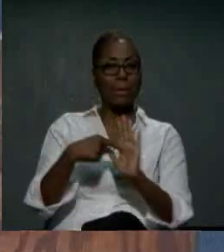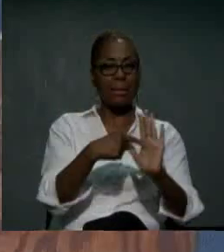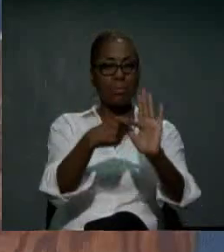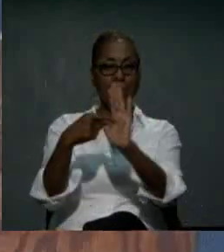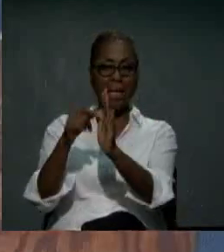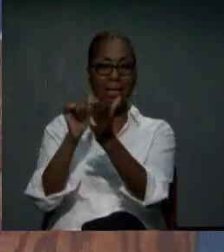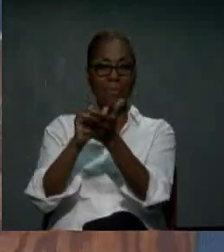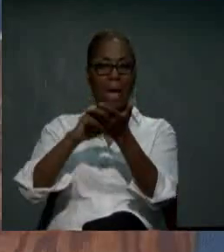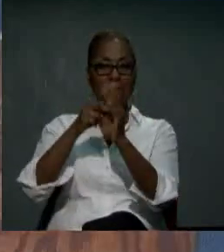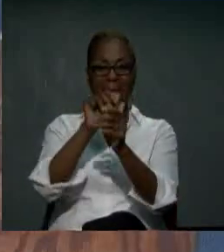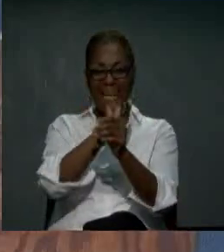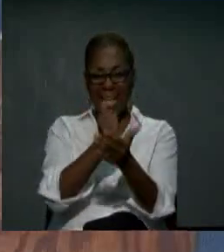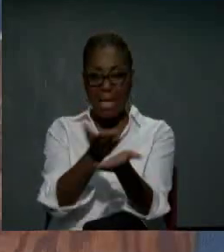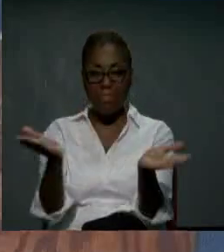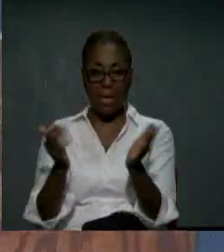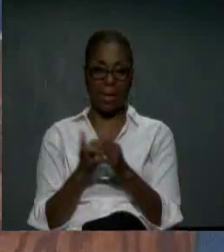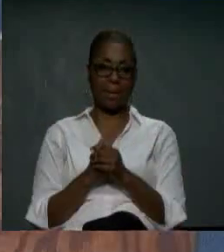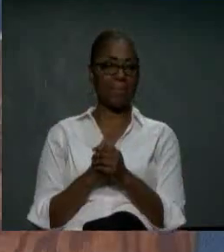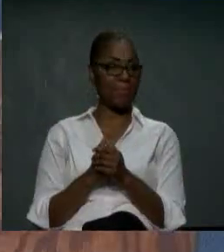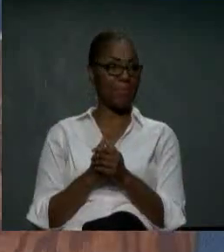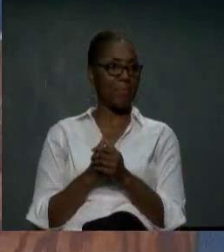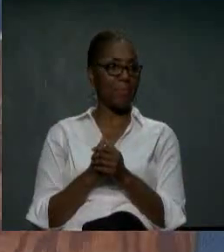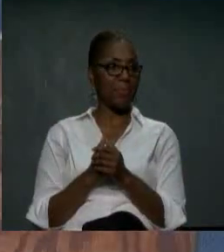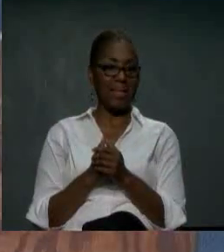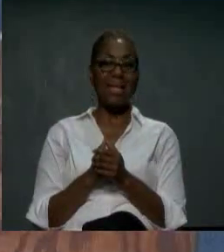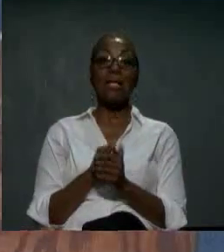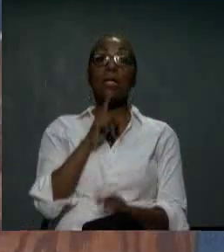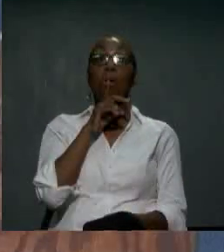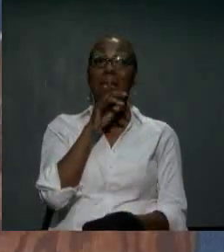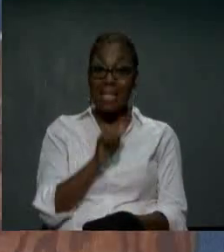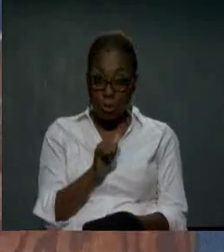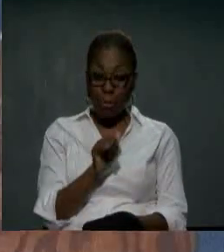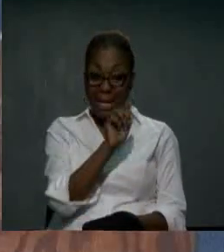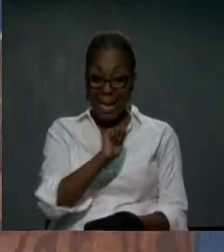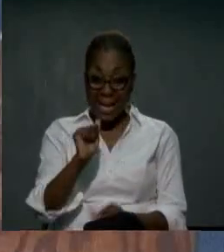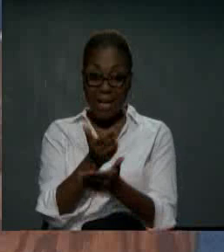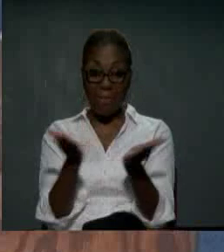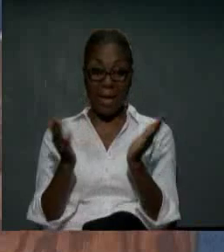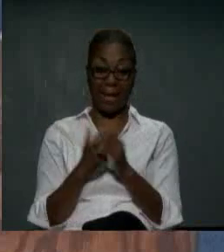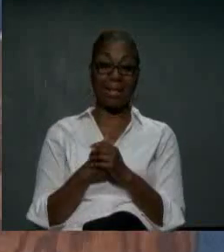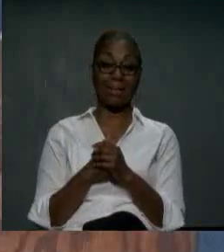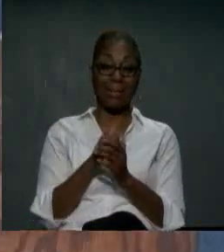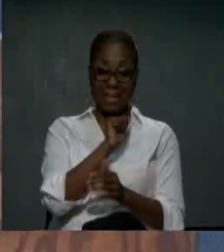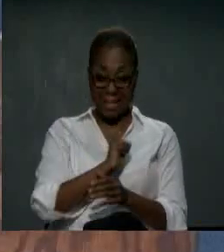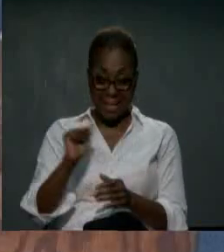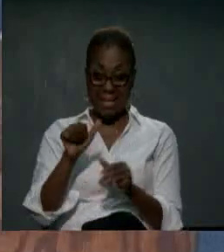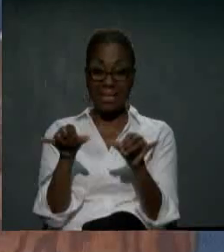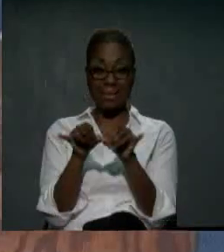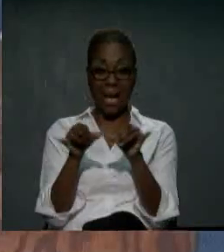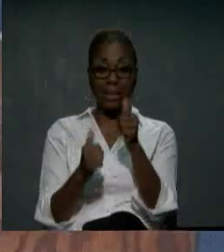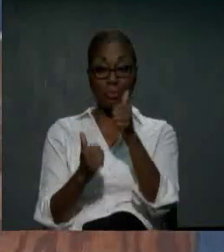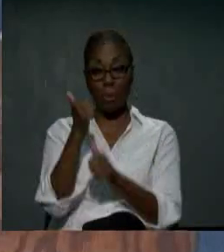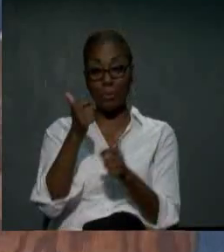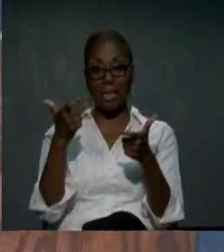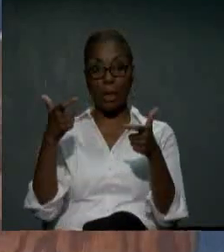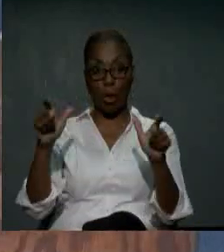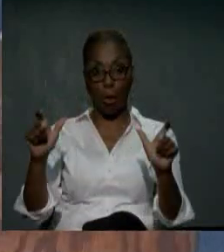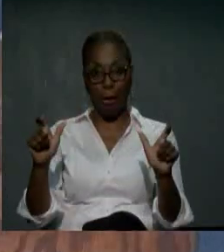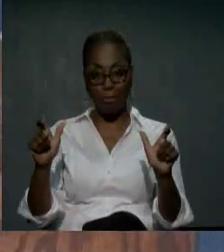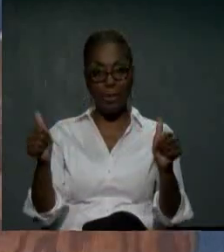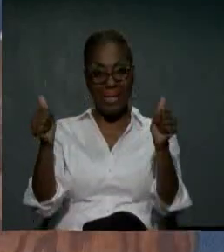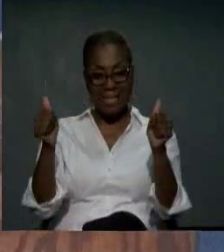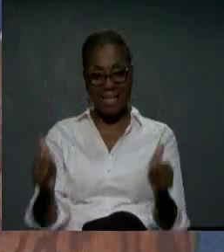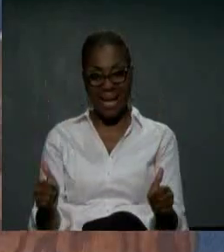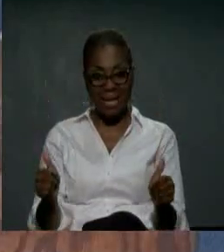means that anything, literally anything of any size, mostly large,